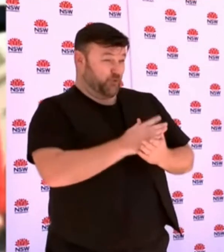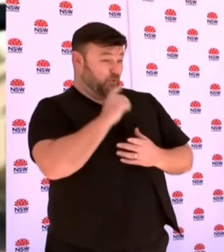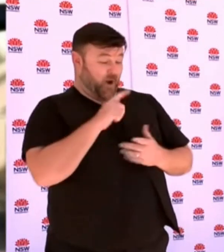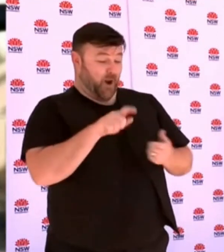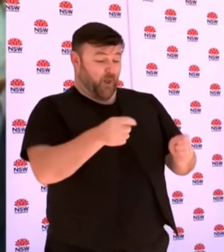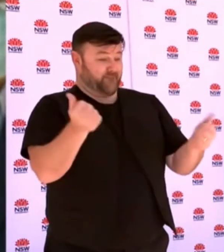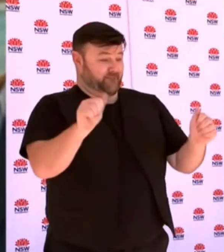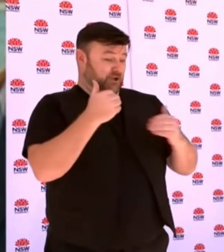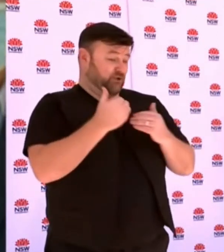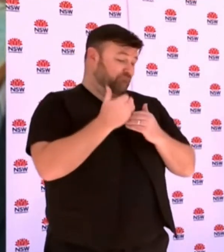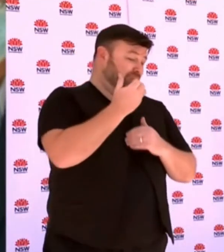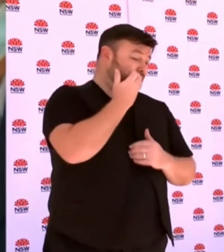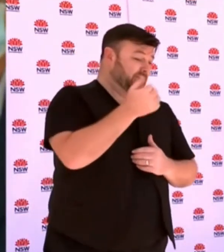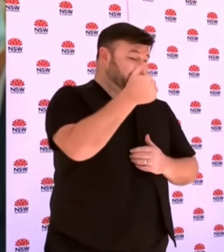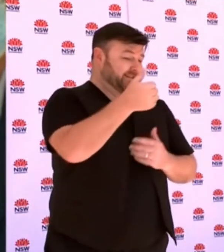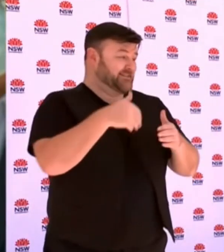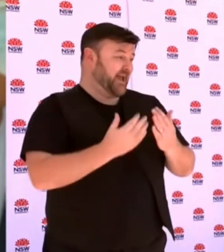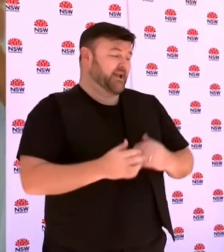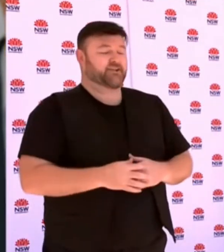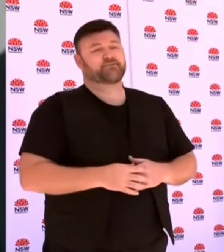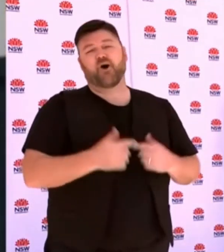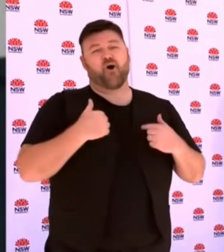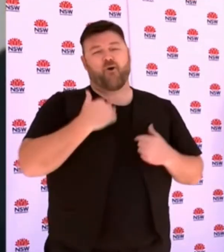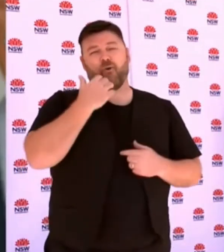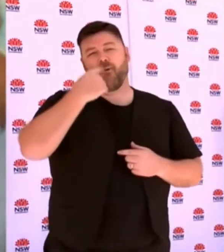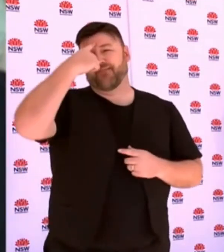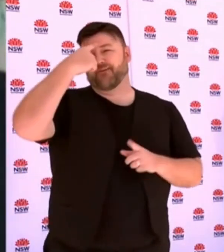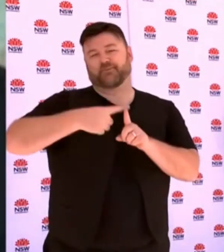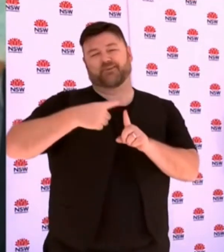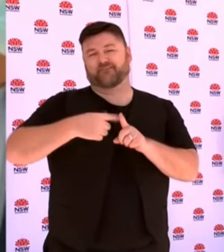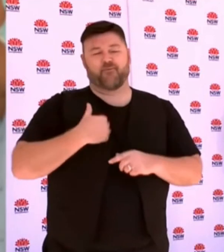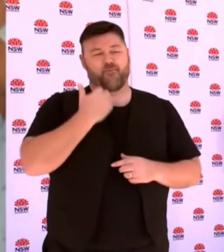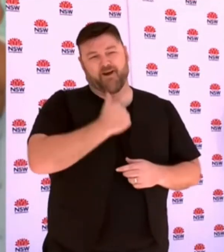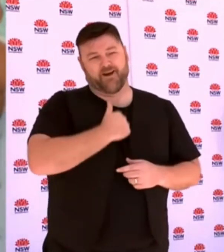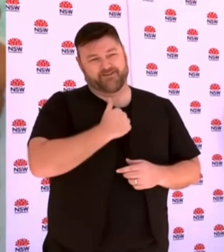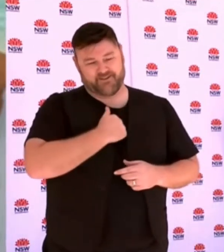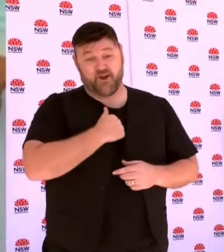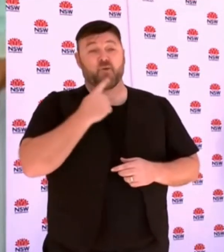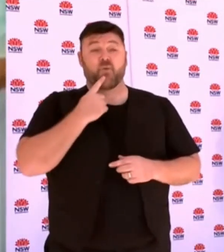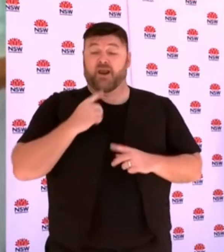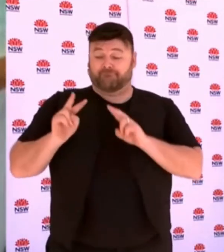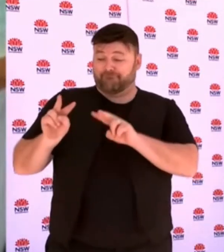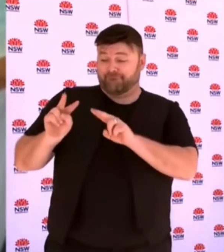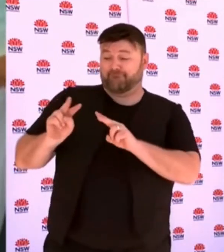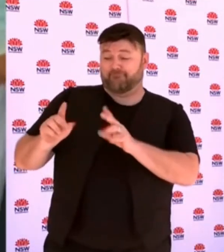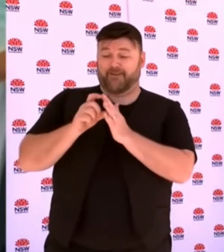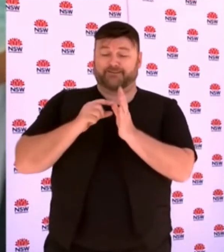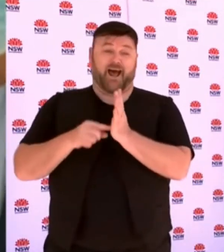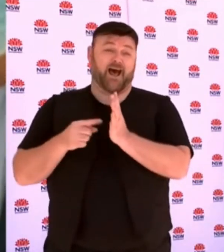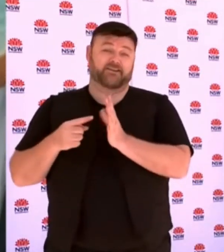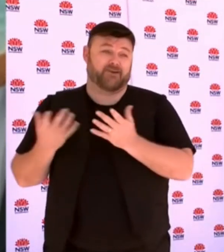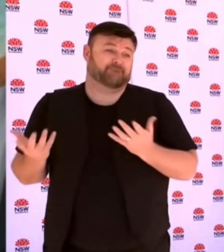days? Oh, look, I'm forever an optimist. We will brief and look at the data, but the things that the community can do